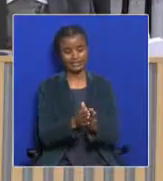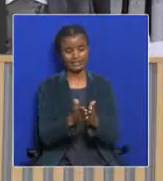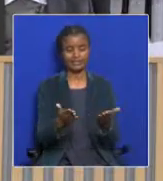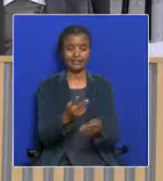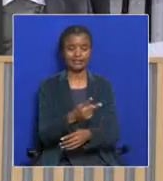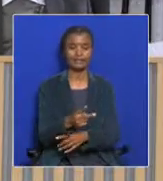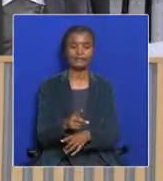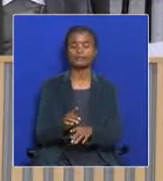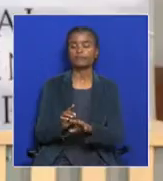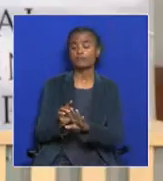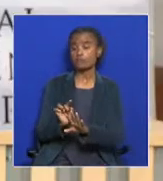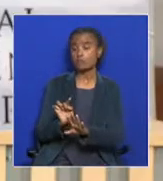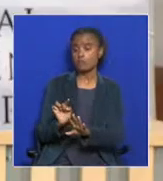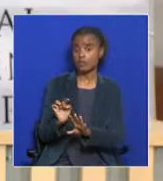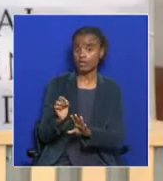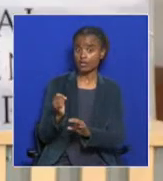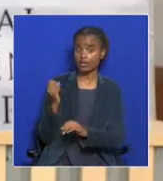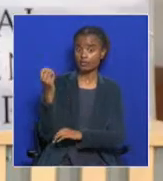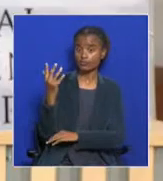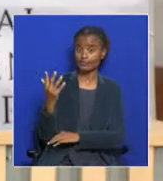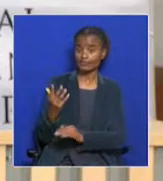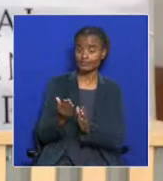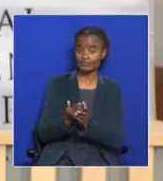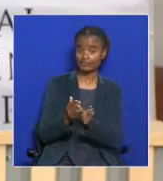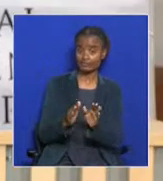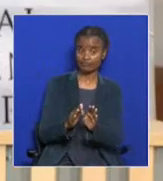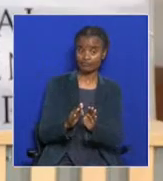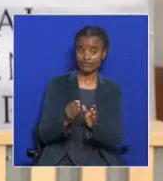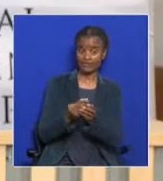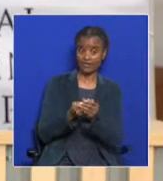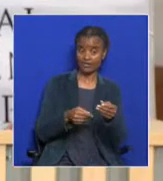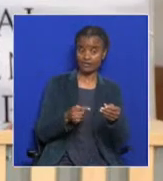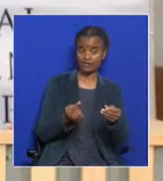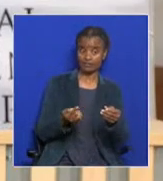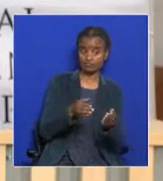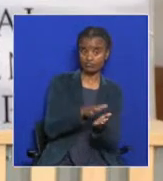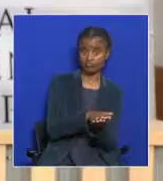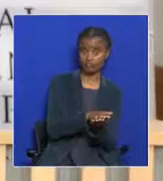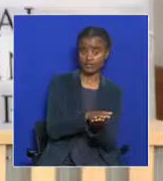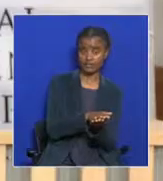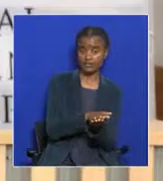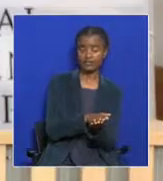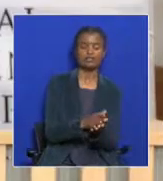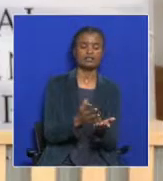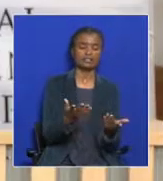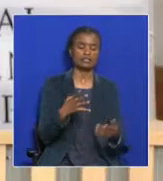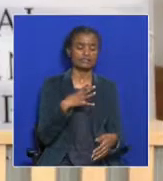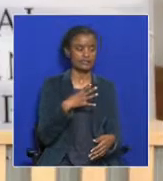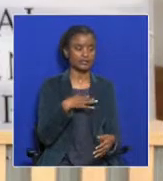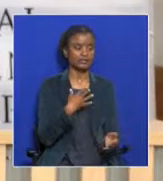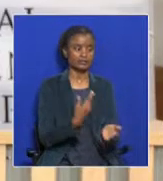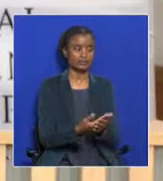that? For now. Let me see. We can always grab it if we must, yes.